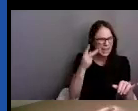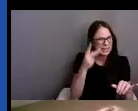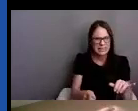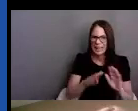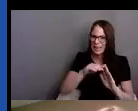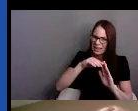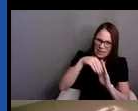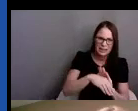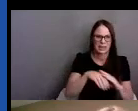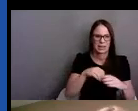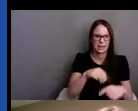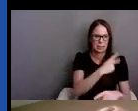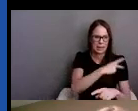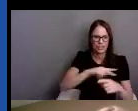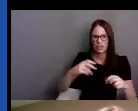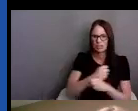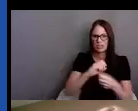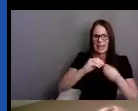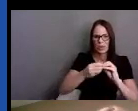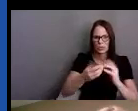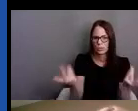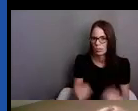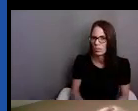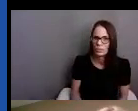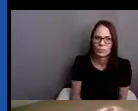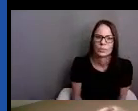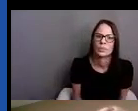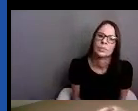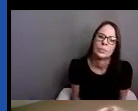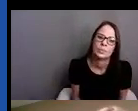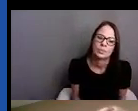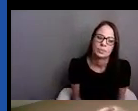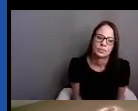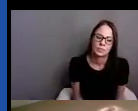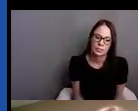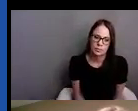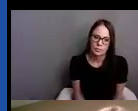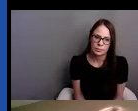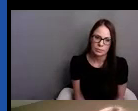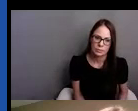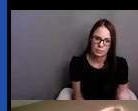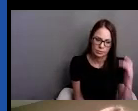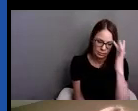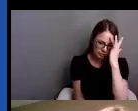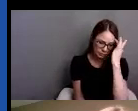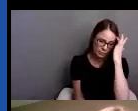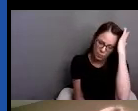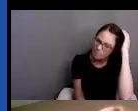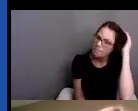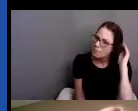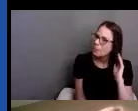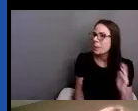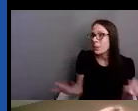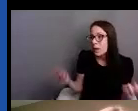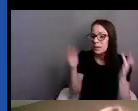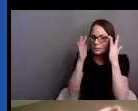patient counts at this time. Yeah, so for the most